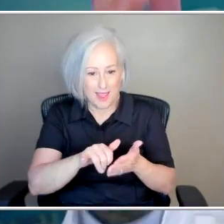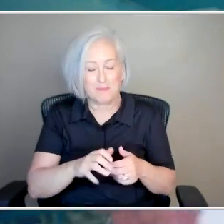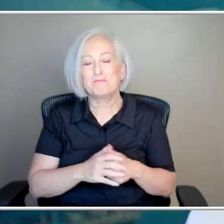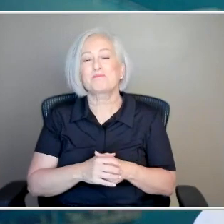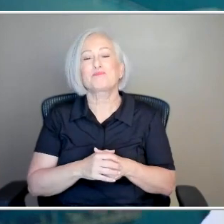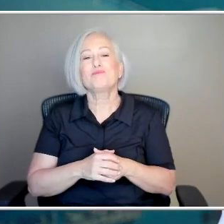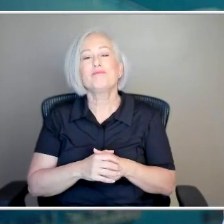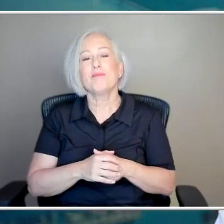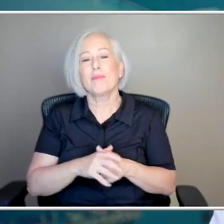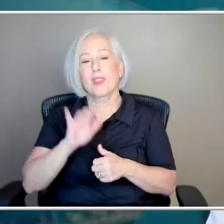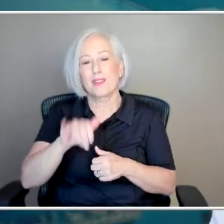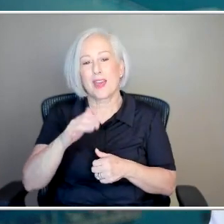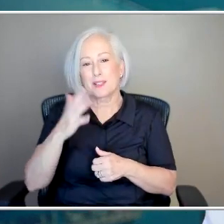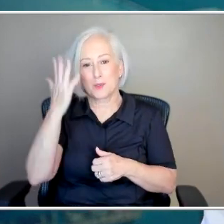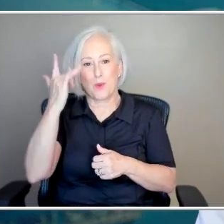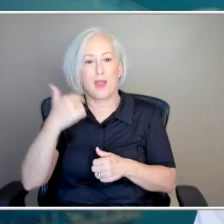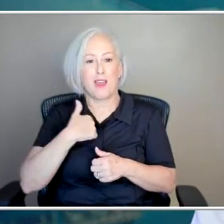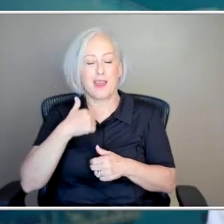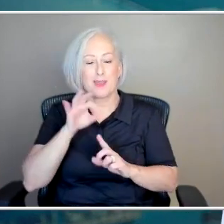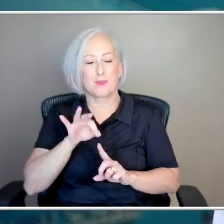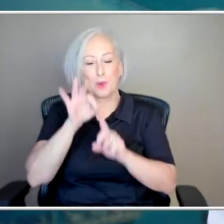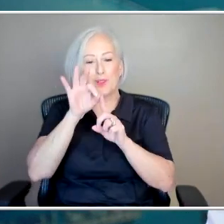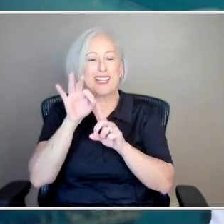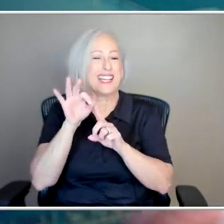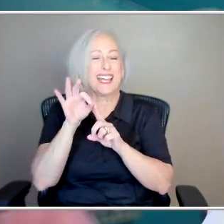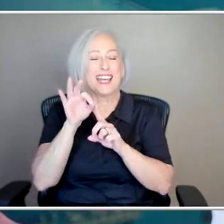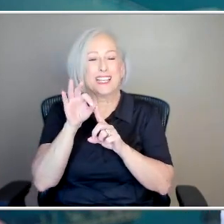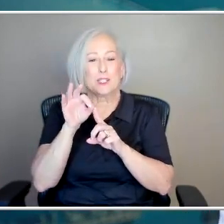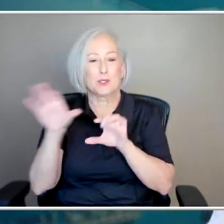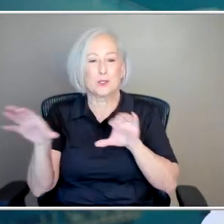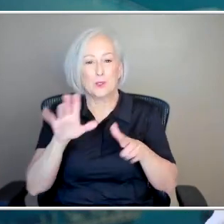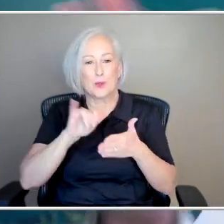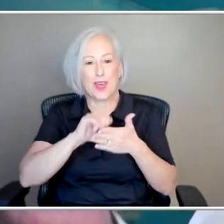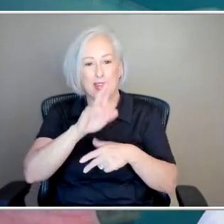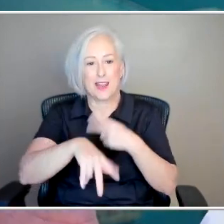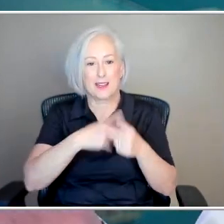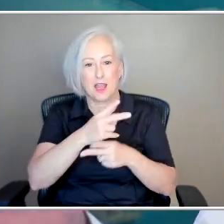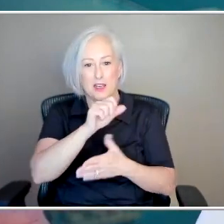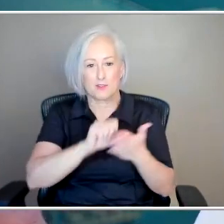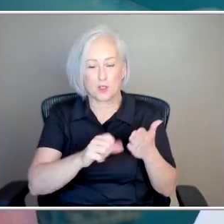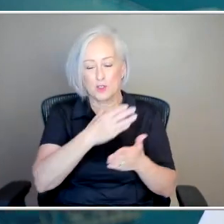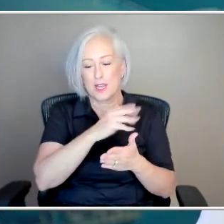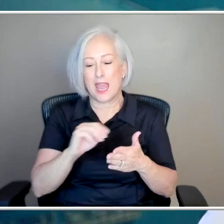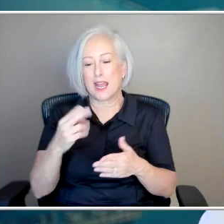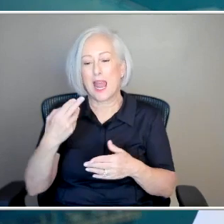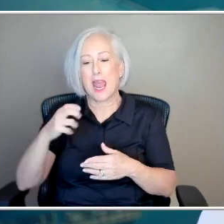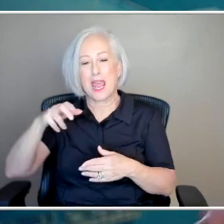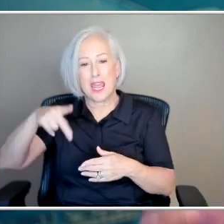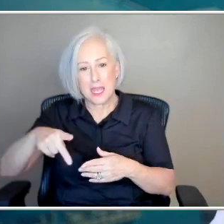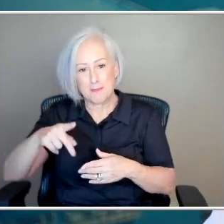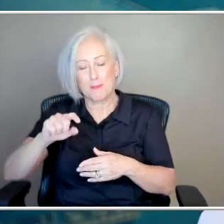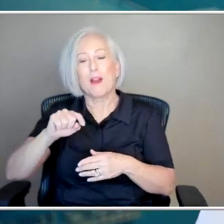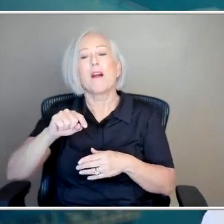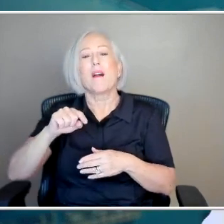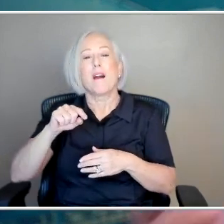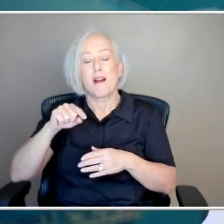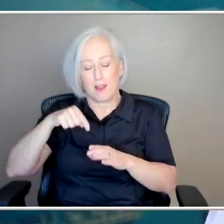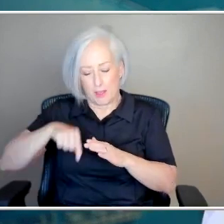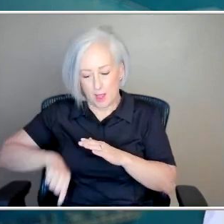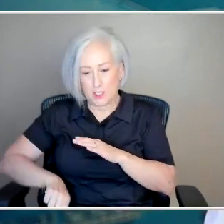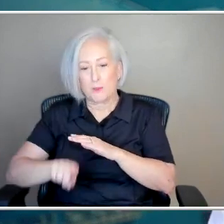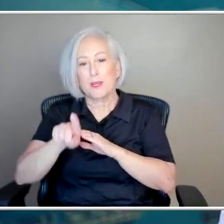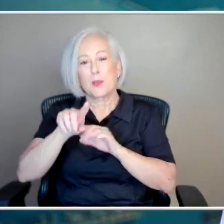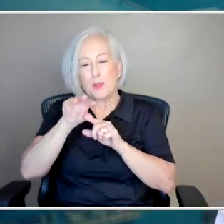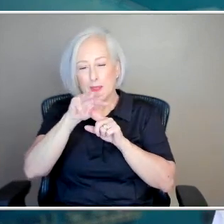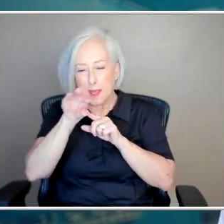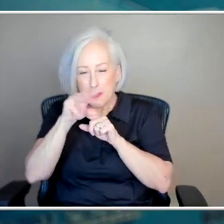That's what makes me unique to be able to perform this surgery as well as hip arthroscopy, all under the same anesthesia. So I can fix all of these problems at one